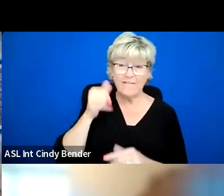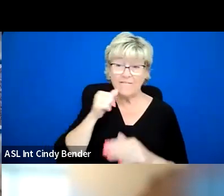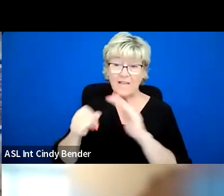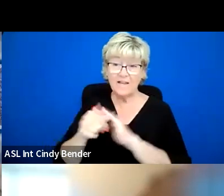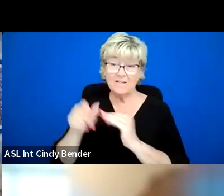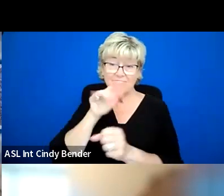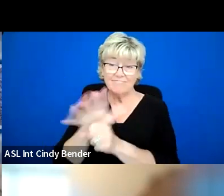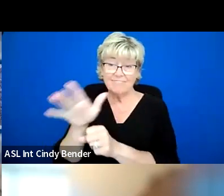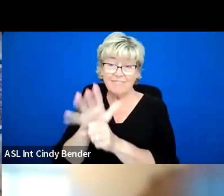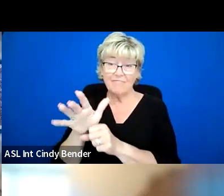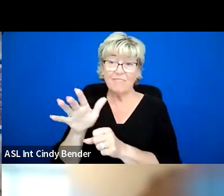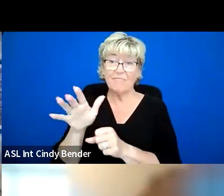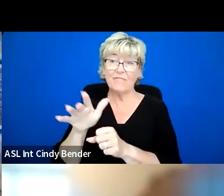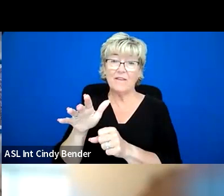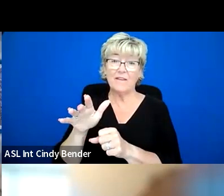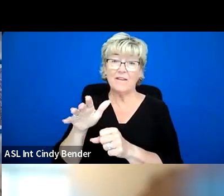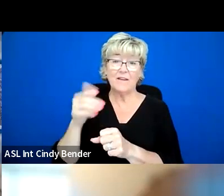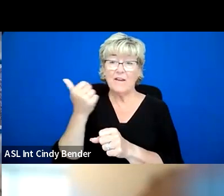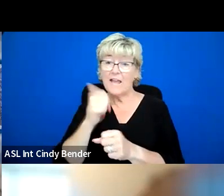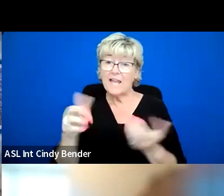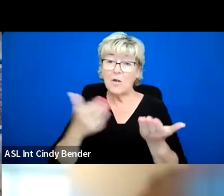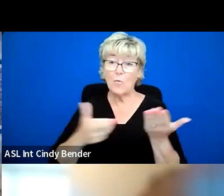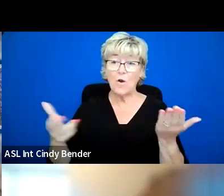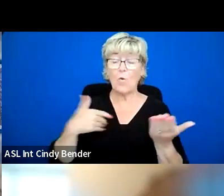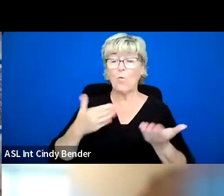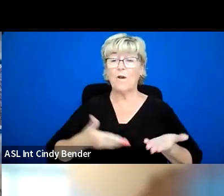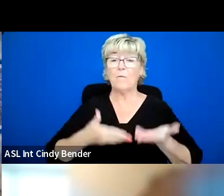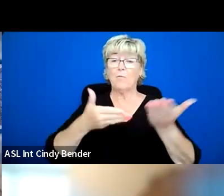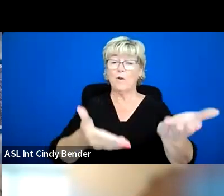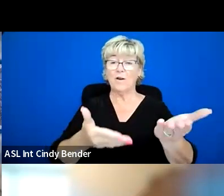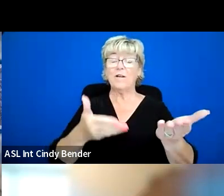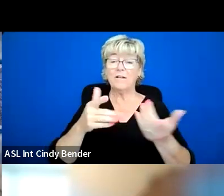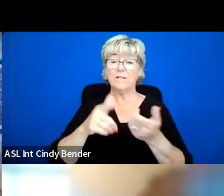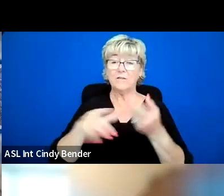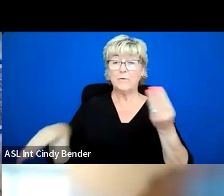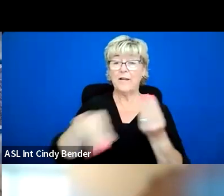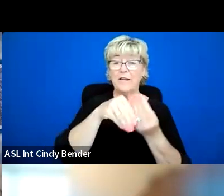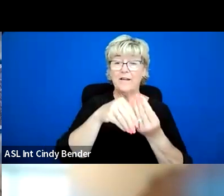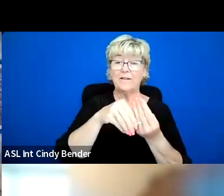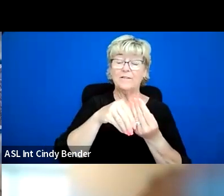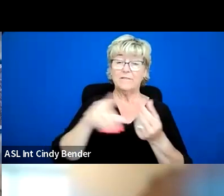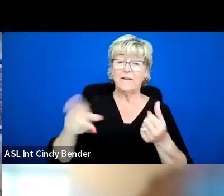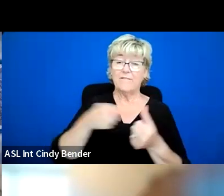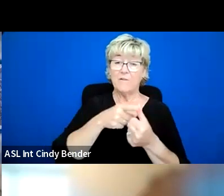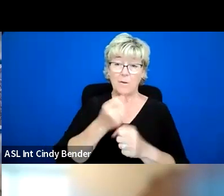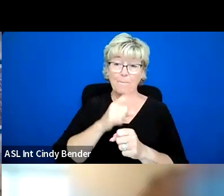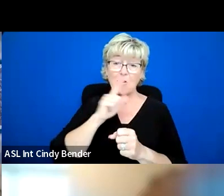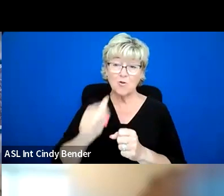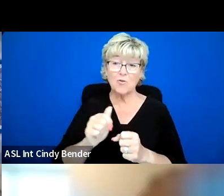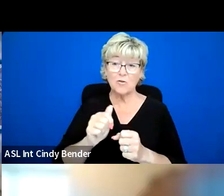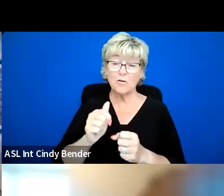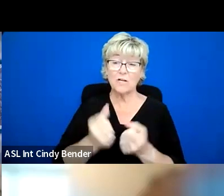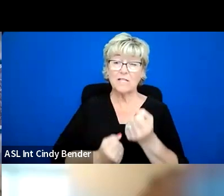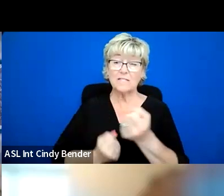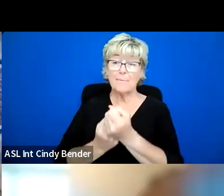lacking or shelters be lacking any resources, we bring those resources to bear first and foremost to make sure we can